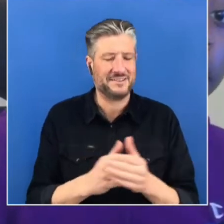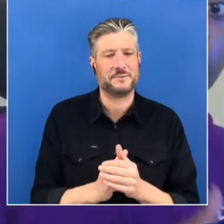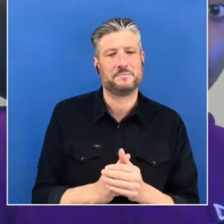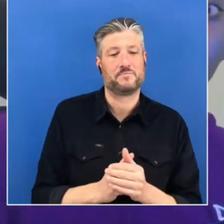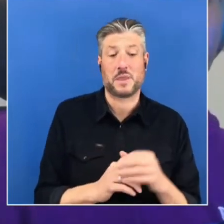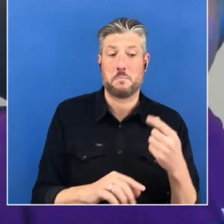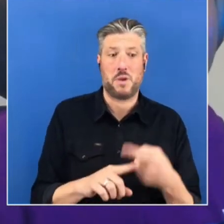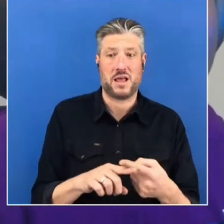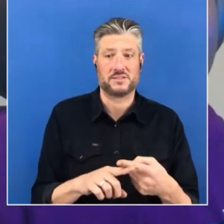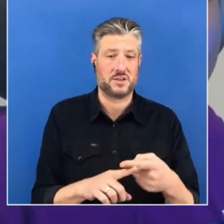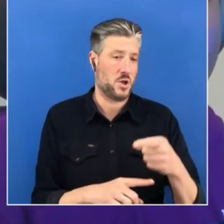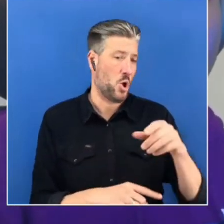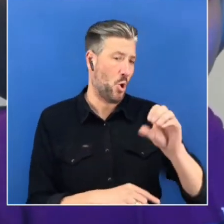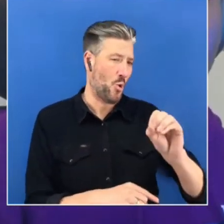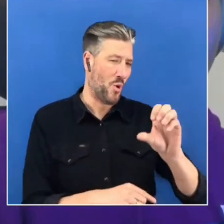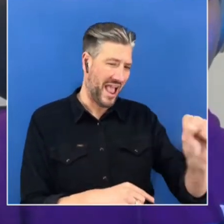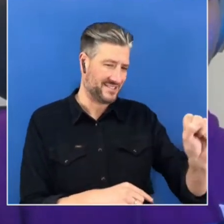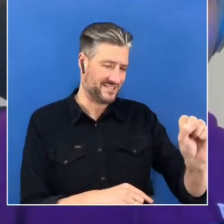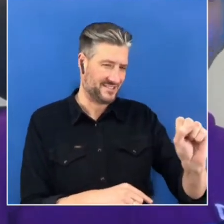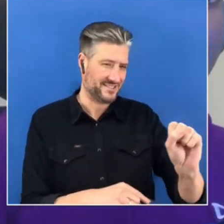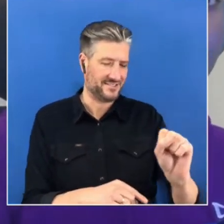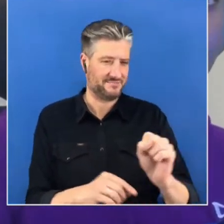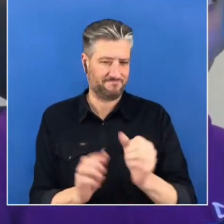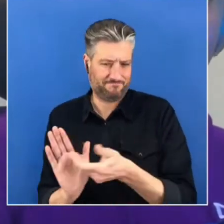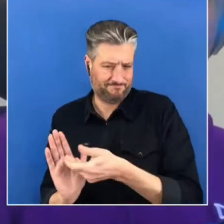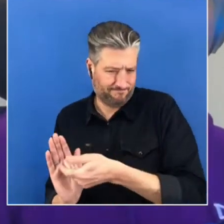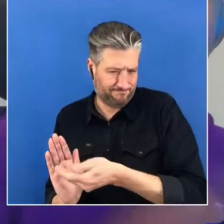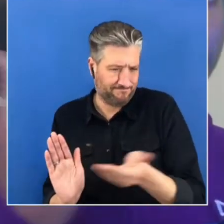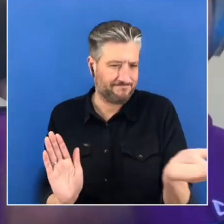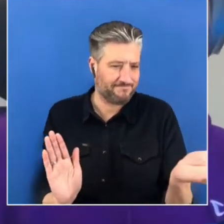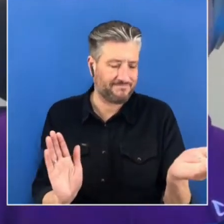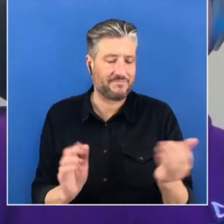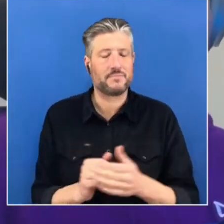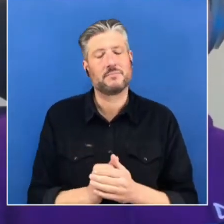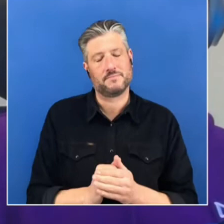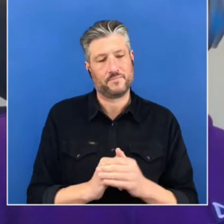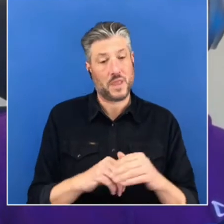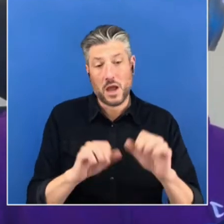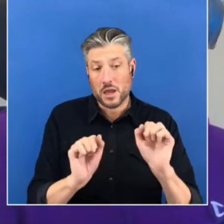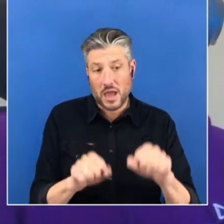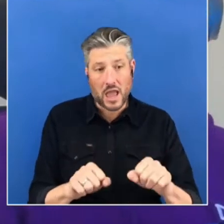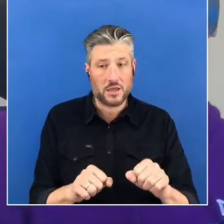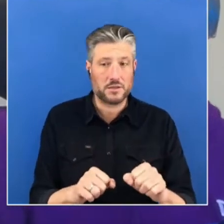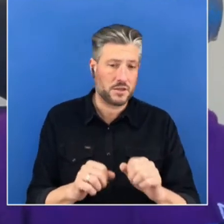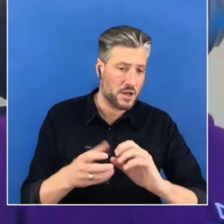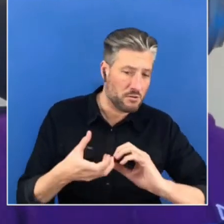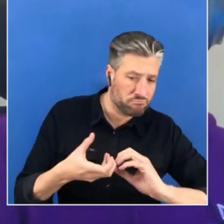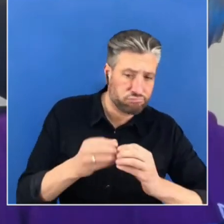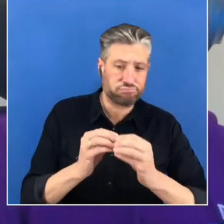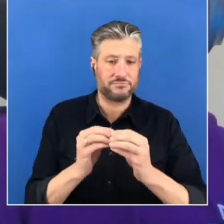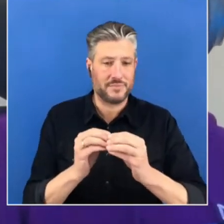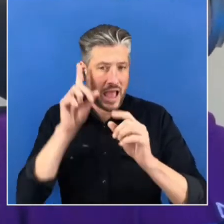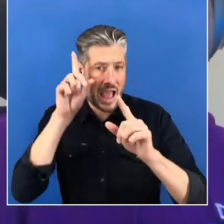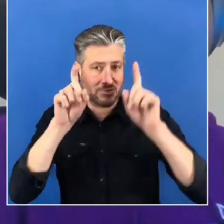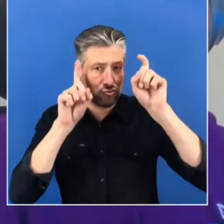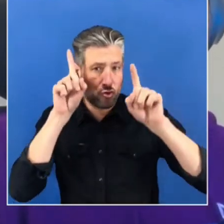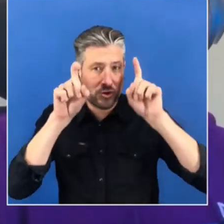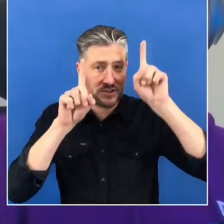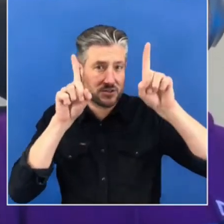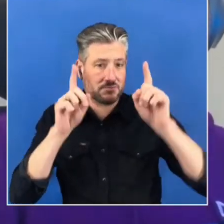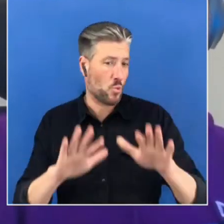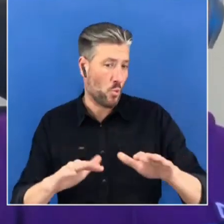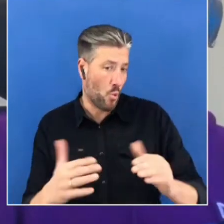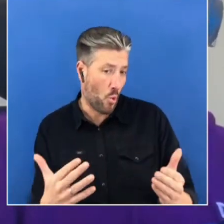building Windows and Android applications. And so if you're interested in connecting with our team or even making contributions to any of our